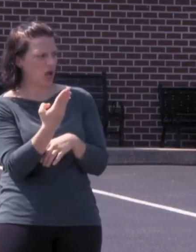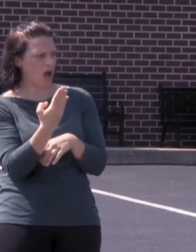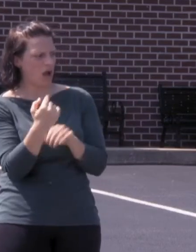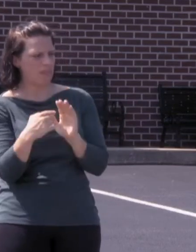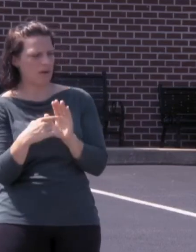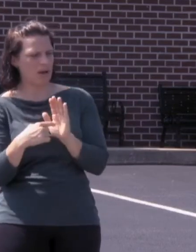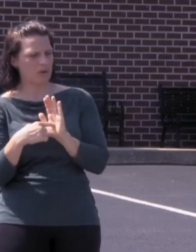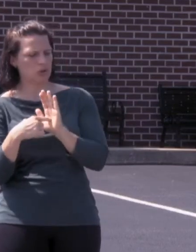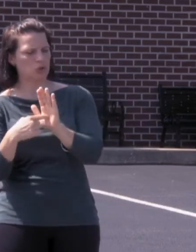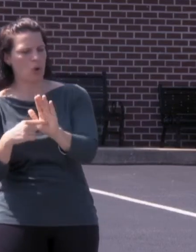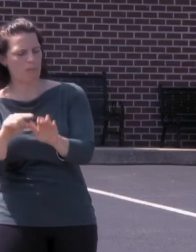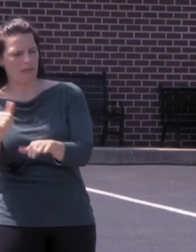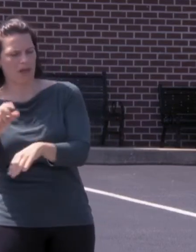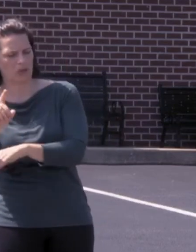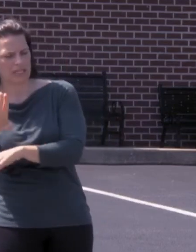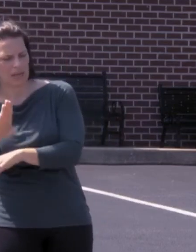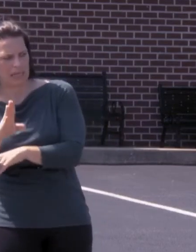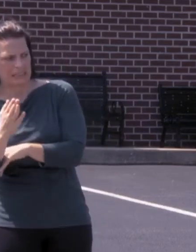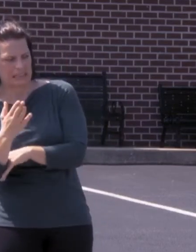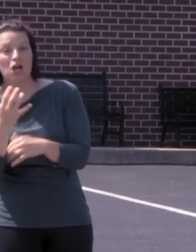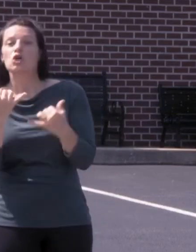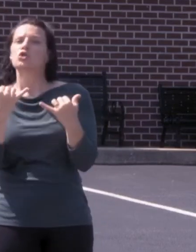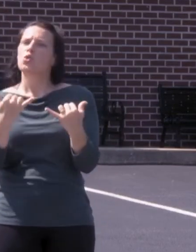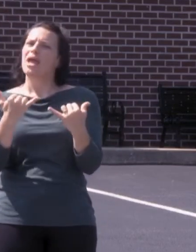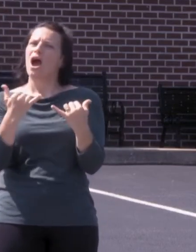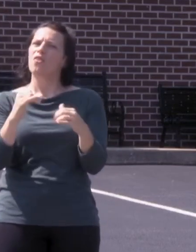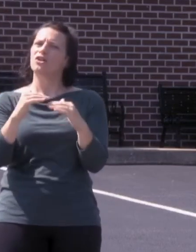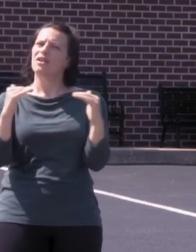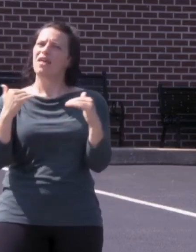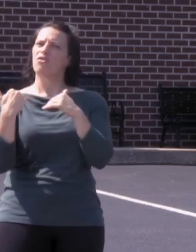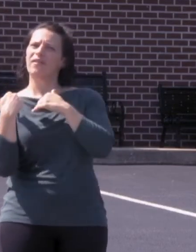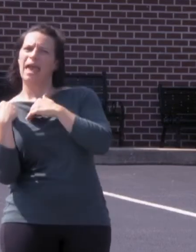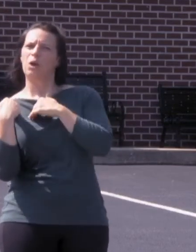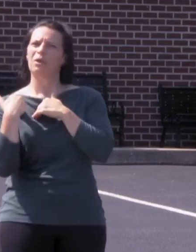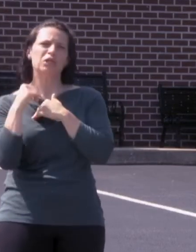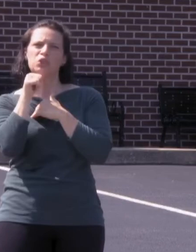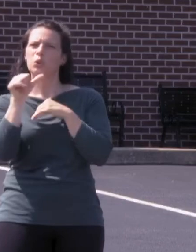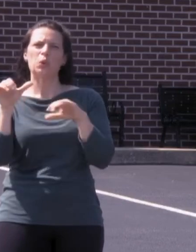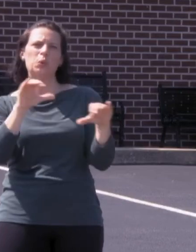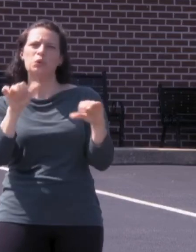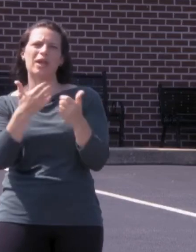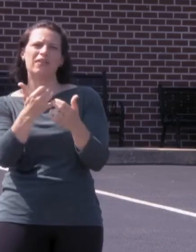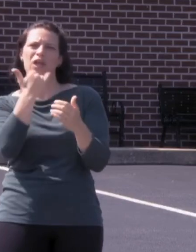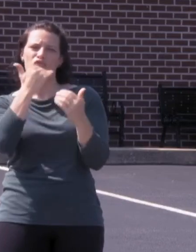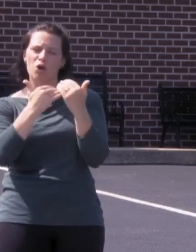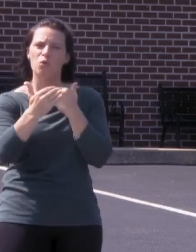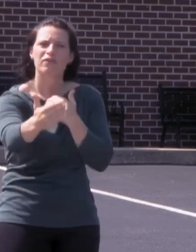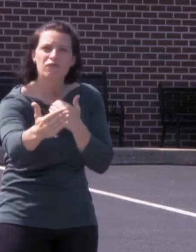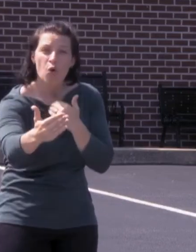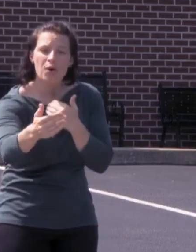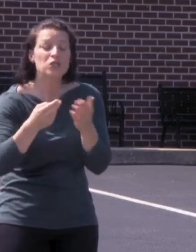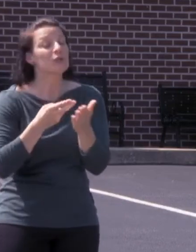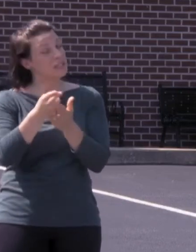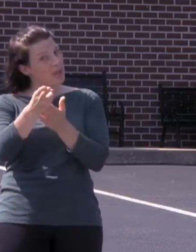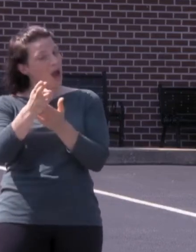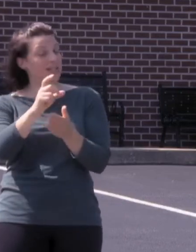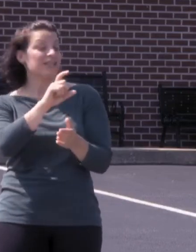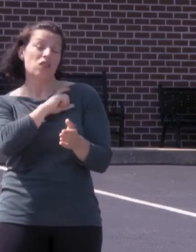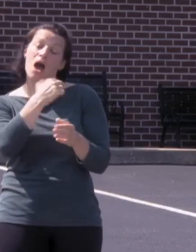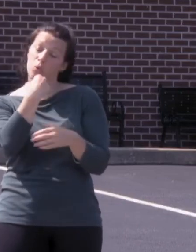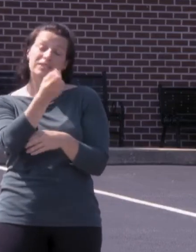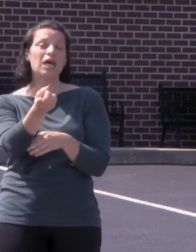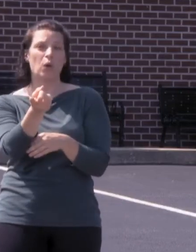a level of accountability so that you don't do anything wrong going forward, because let's be honest, and law enforcement can tell you